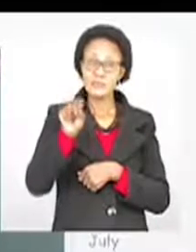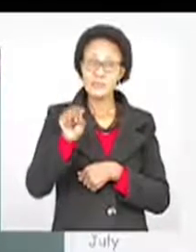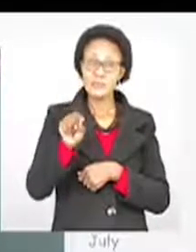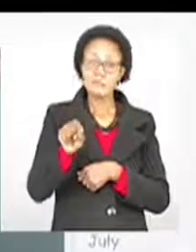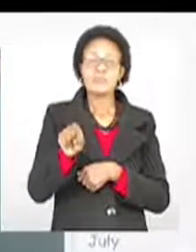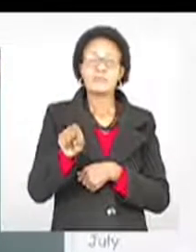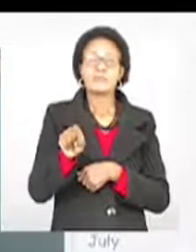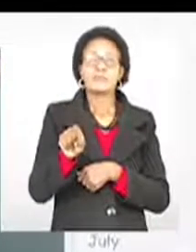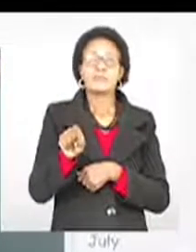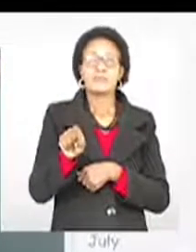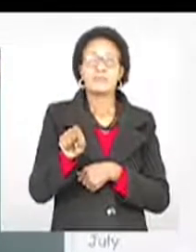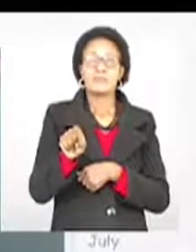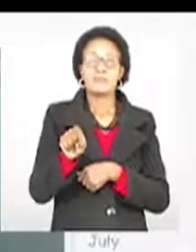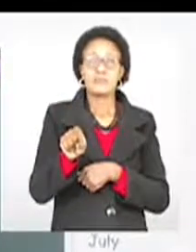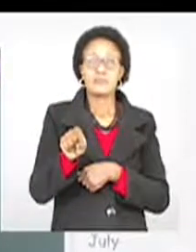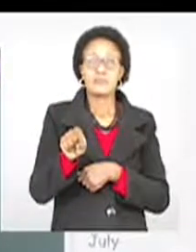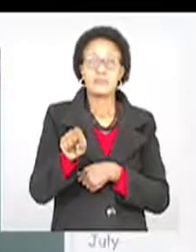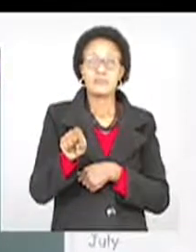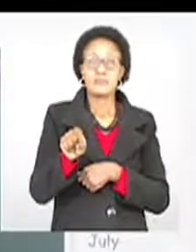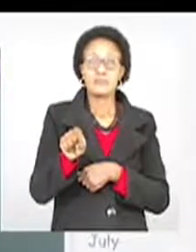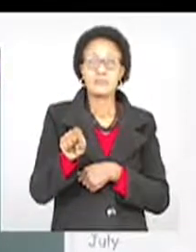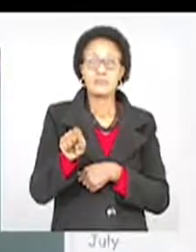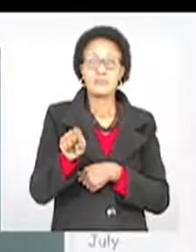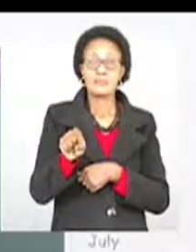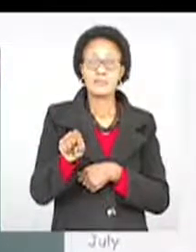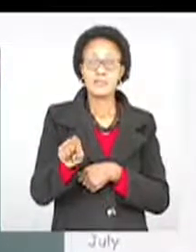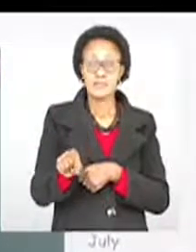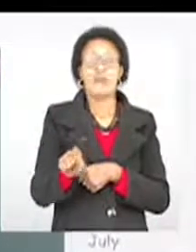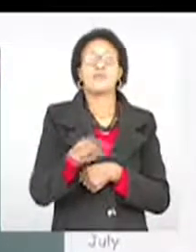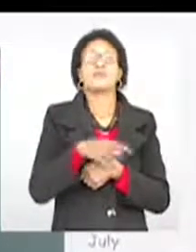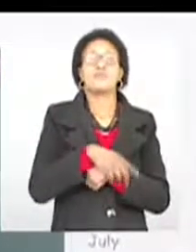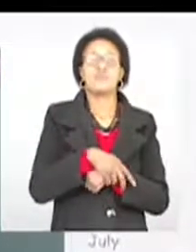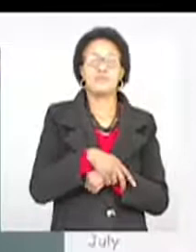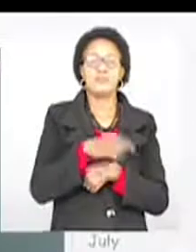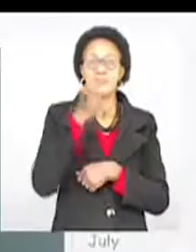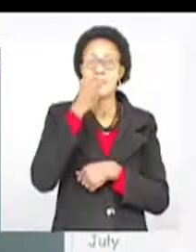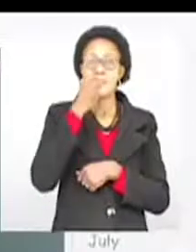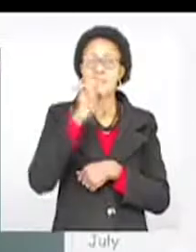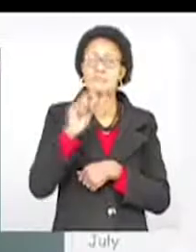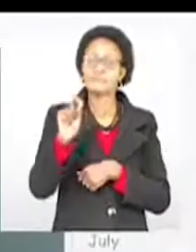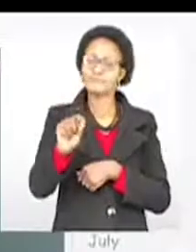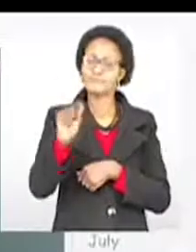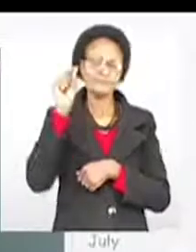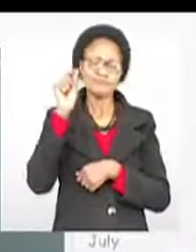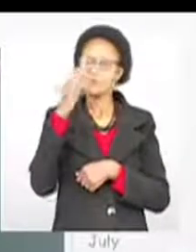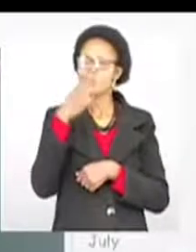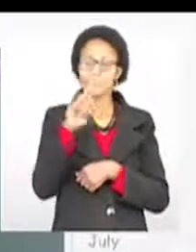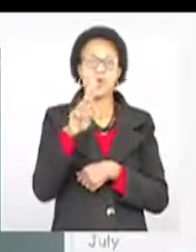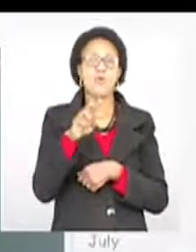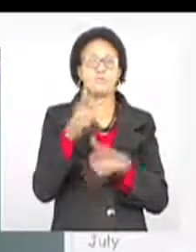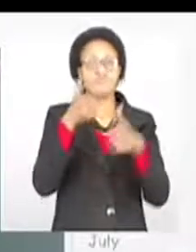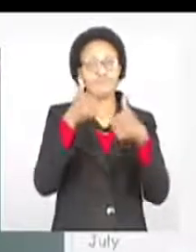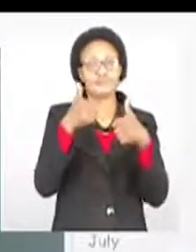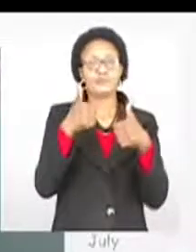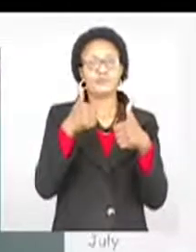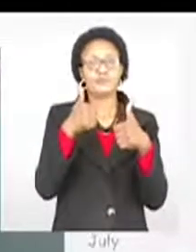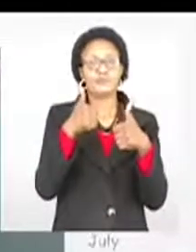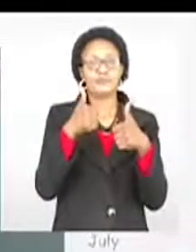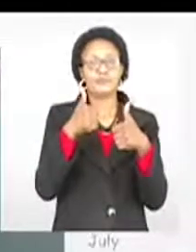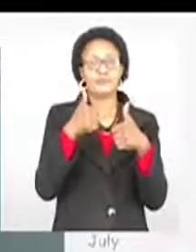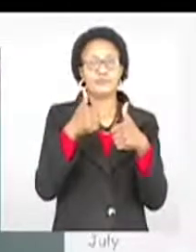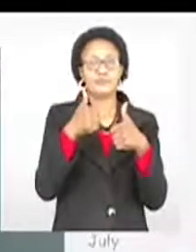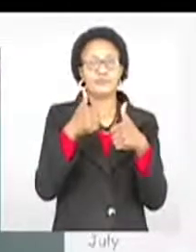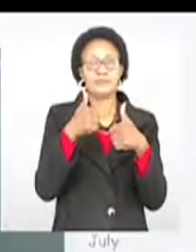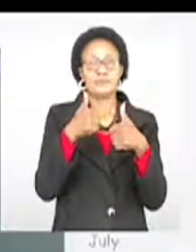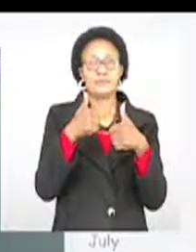without lifting your pencil. We go back down. Well done. Now let's take a look at